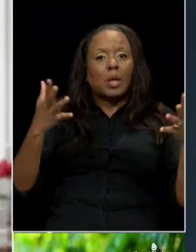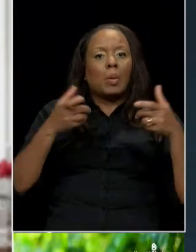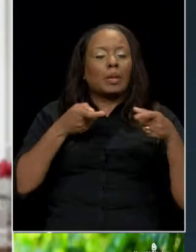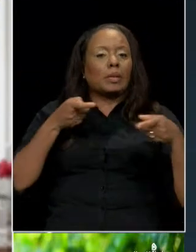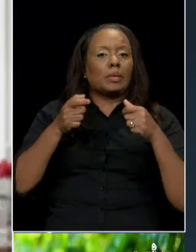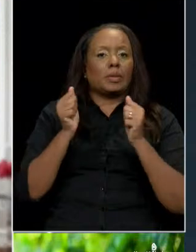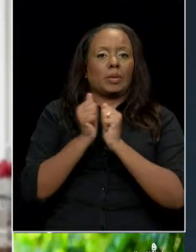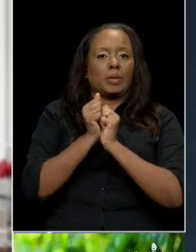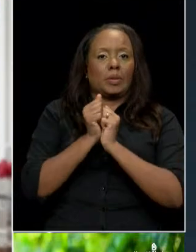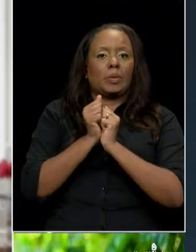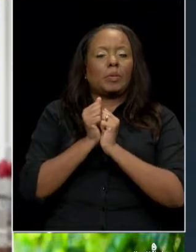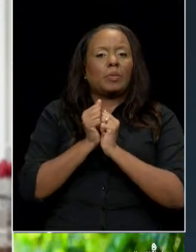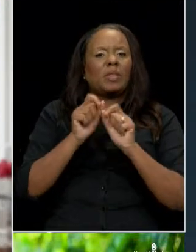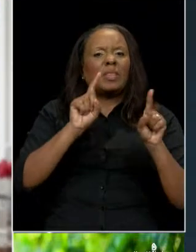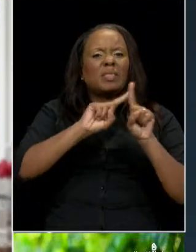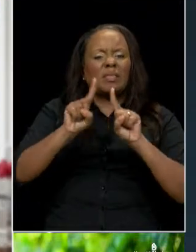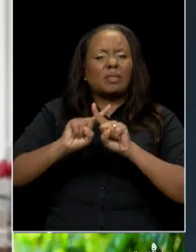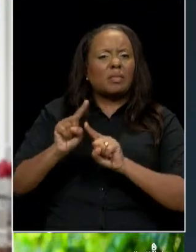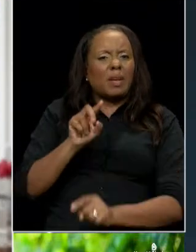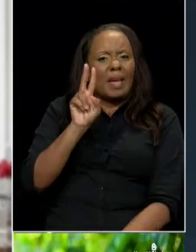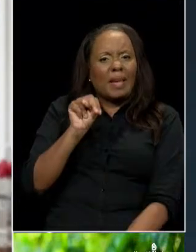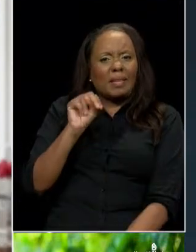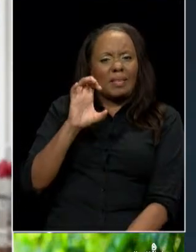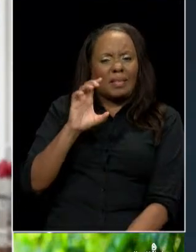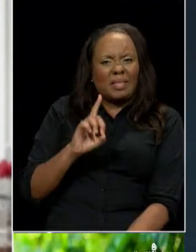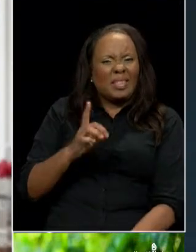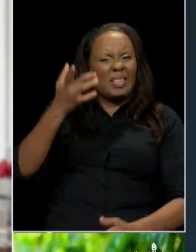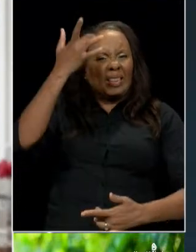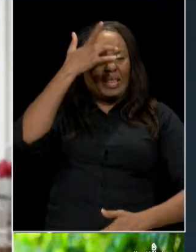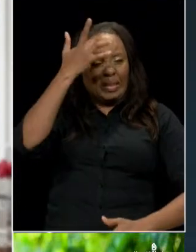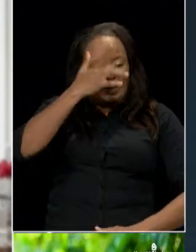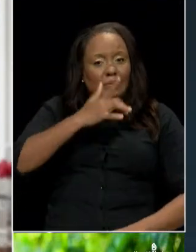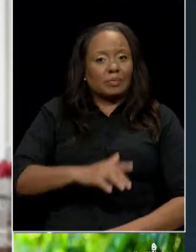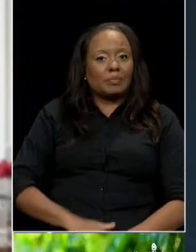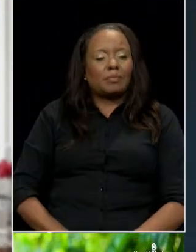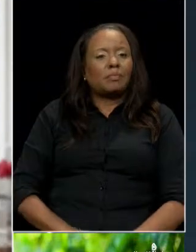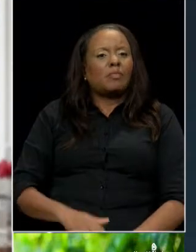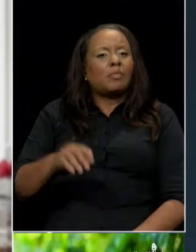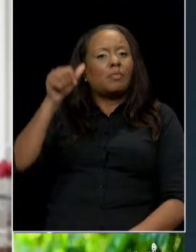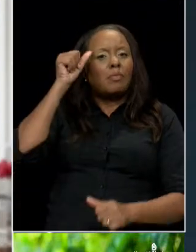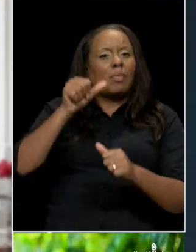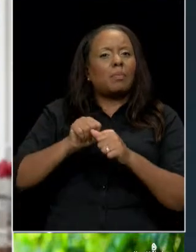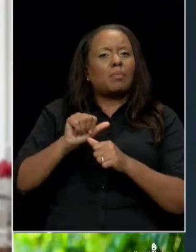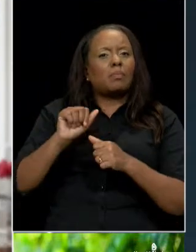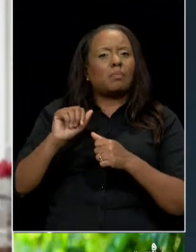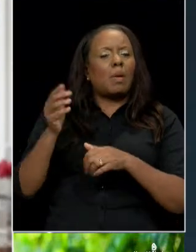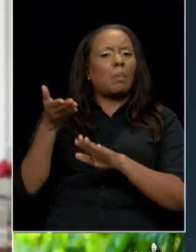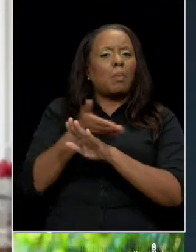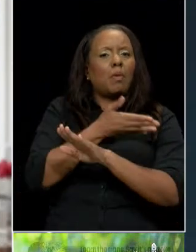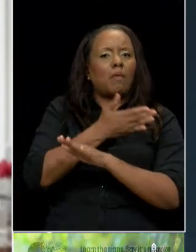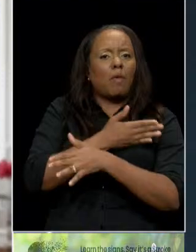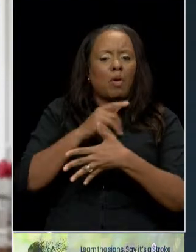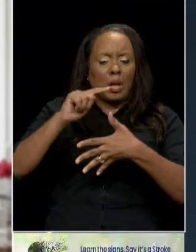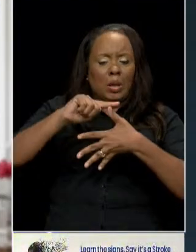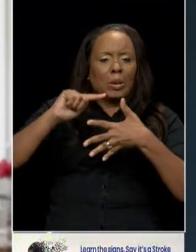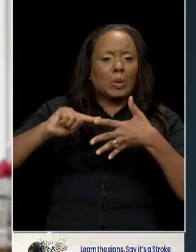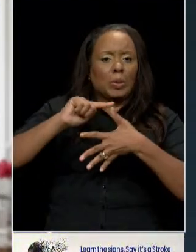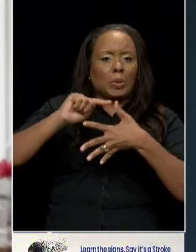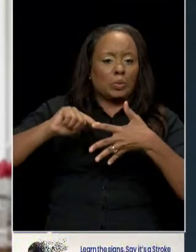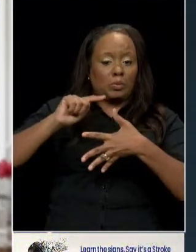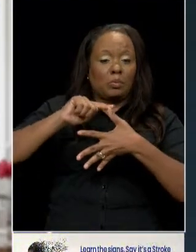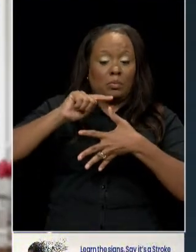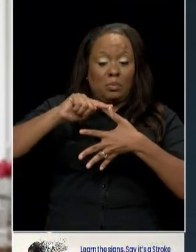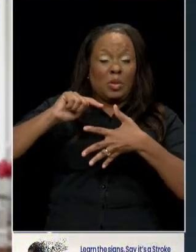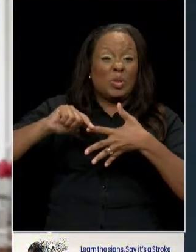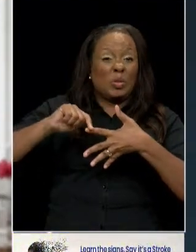this fight against these chronic non-communicable diseases. In the first two programs, we focused on hypertension,